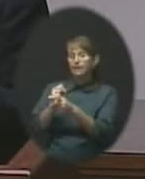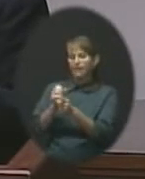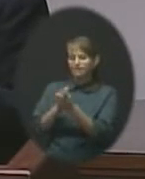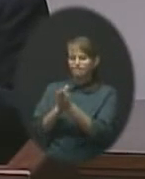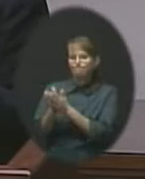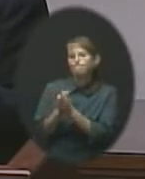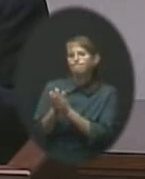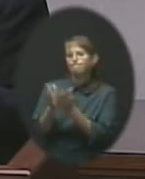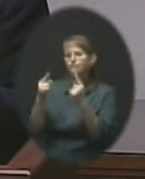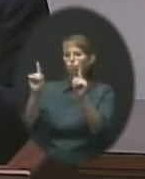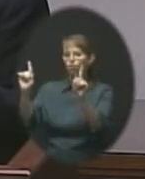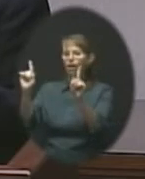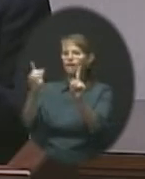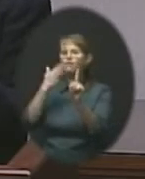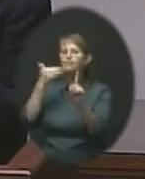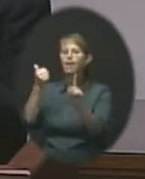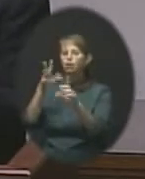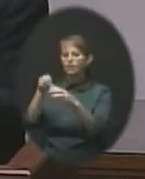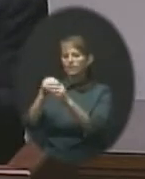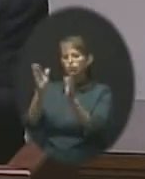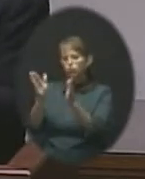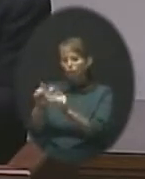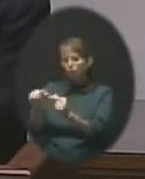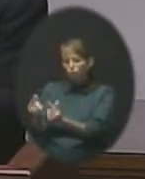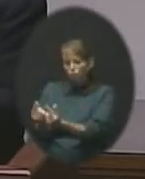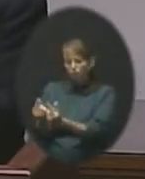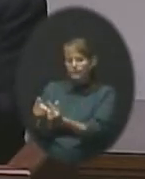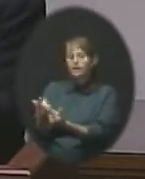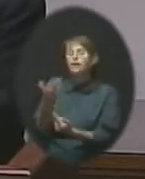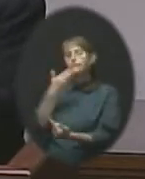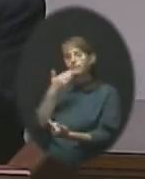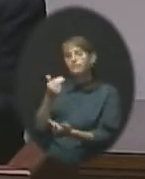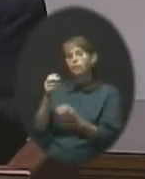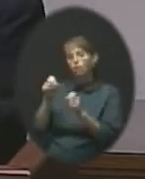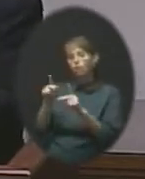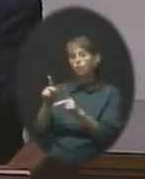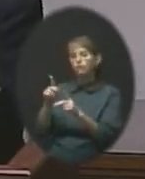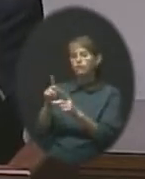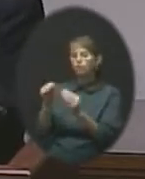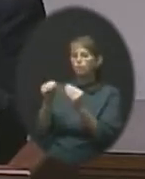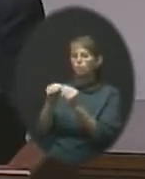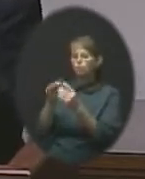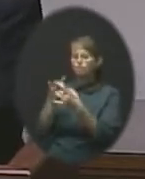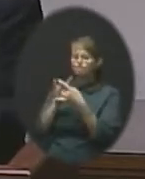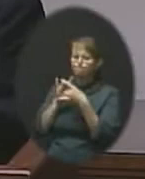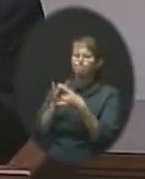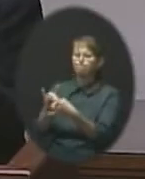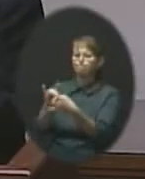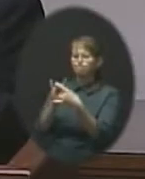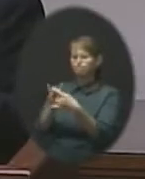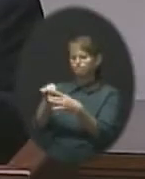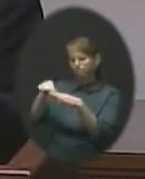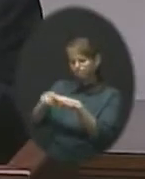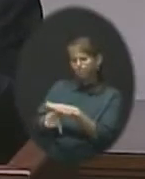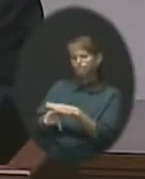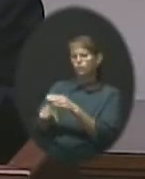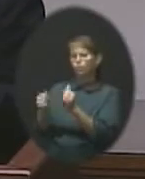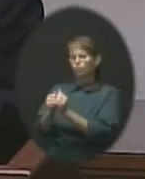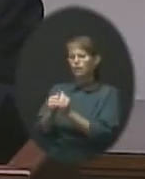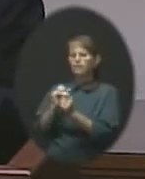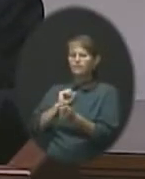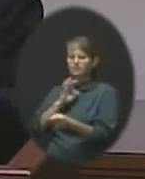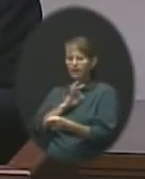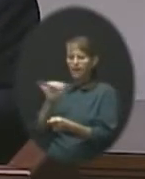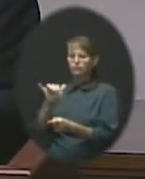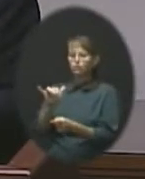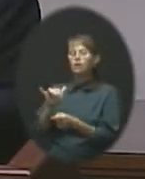better opportunity for deeper relationships with the staff members to, again, get that same comprehensive curriculum just in a